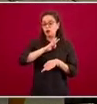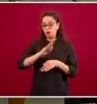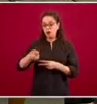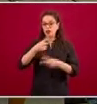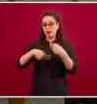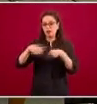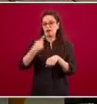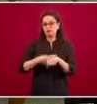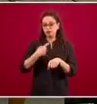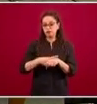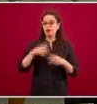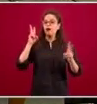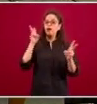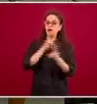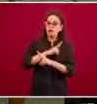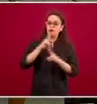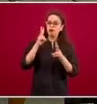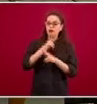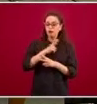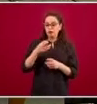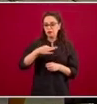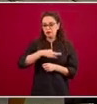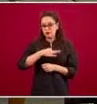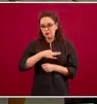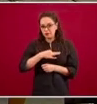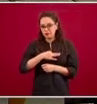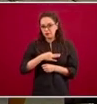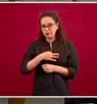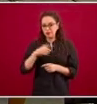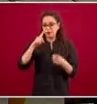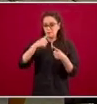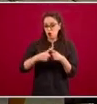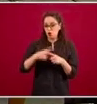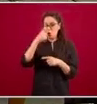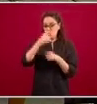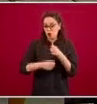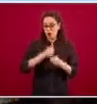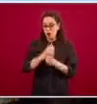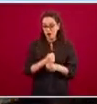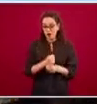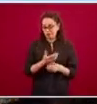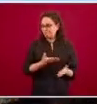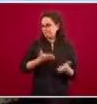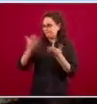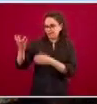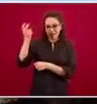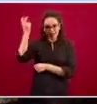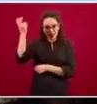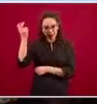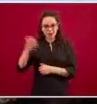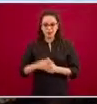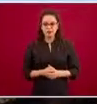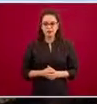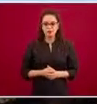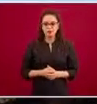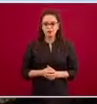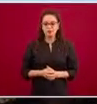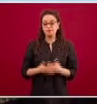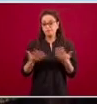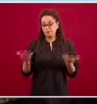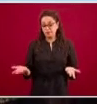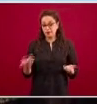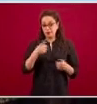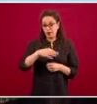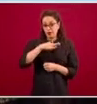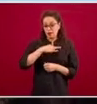that we expect to show symptoms of respiratory infectious disease in which